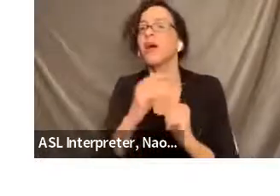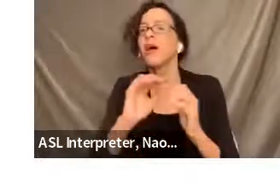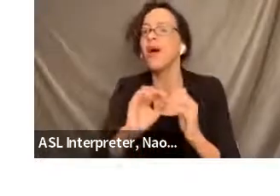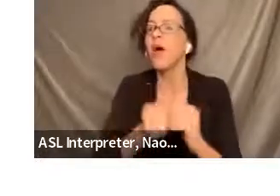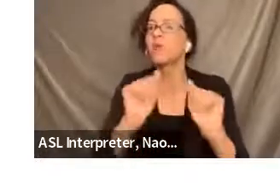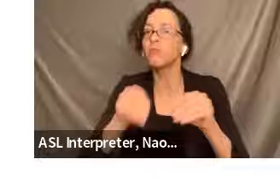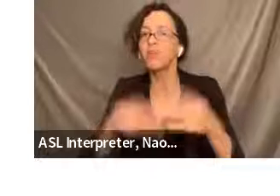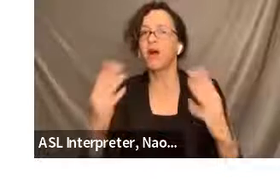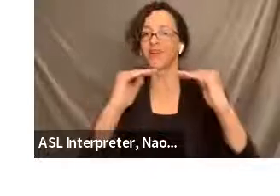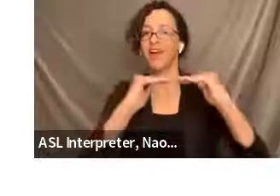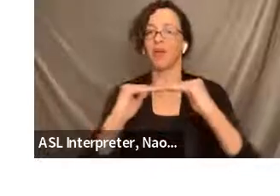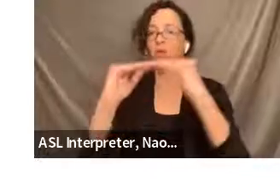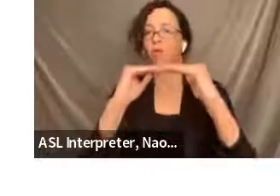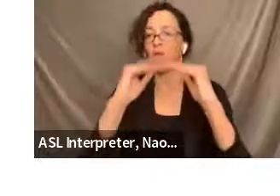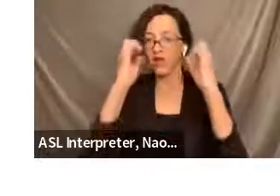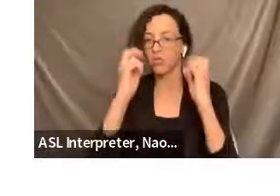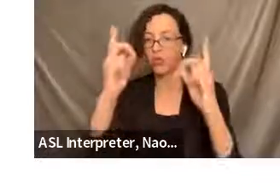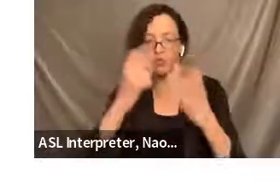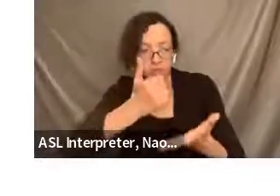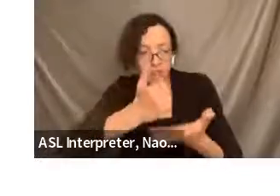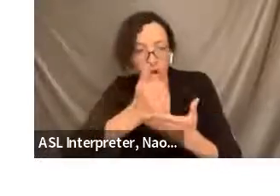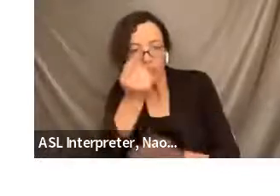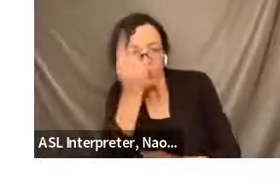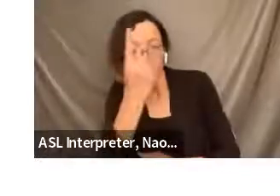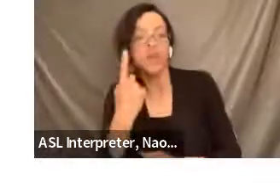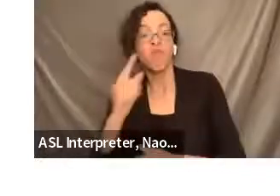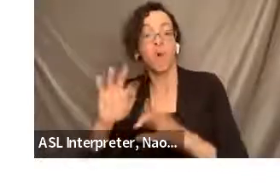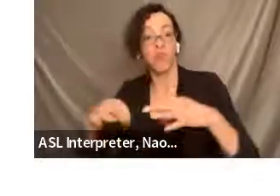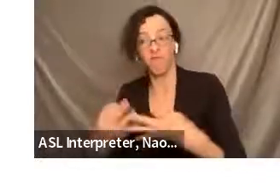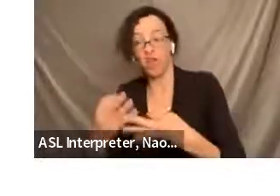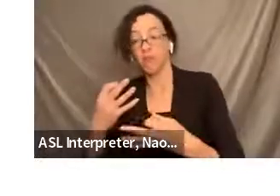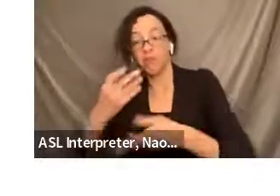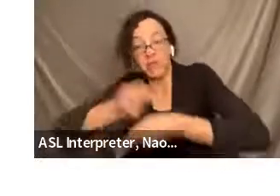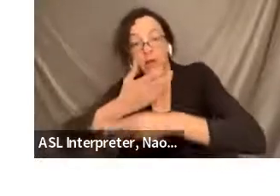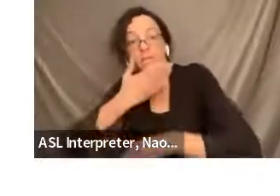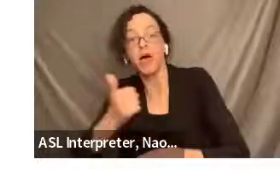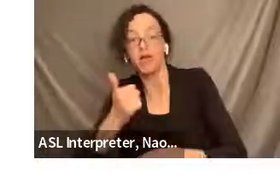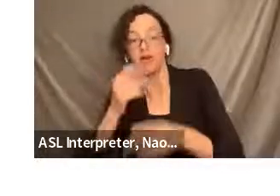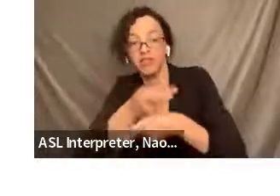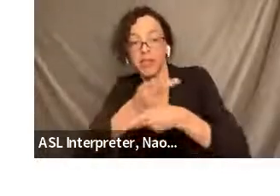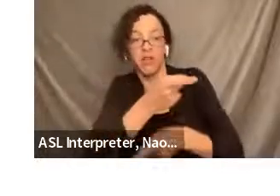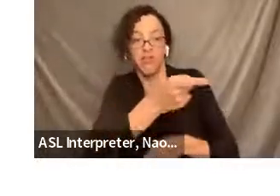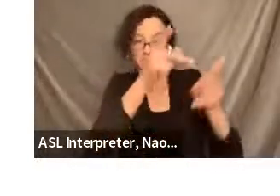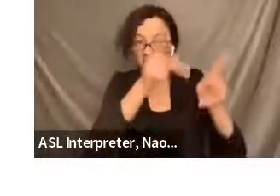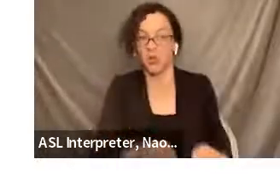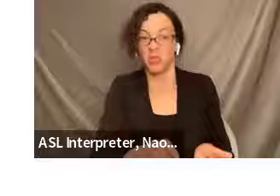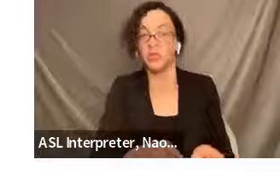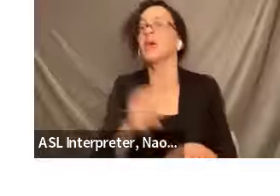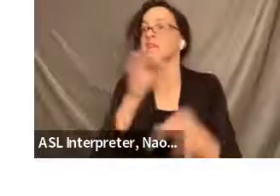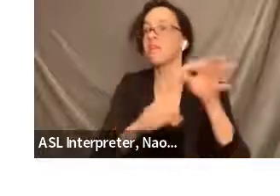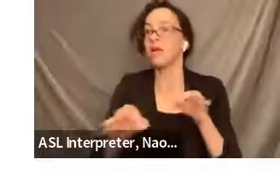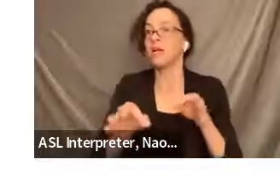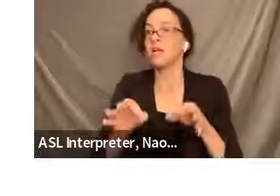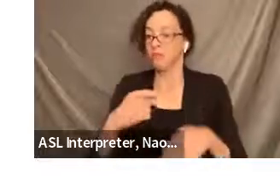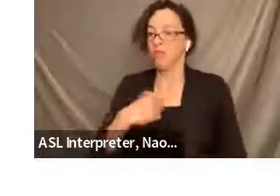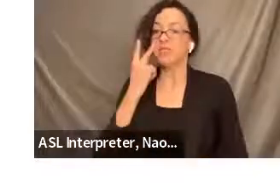understand to help the family take better care of that person versus me seeing them in isolation without family and